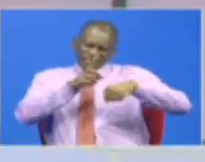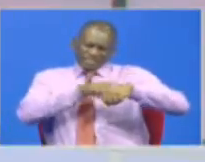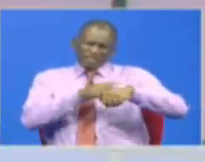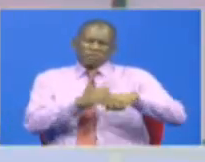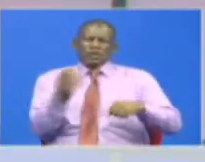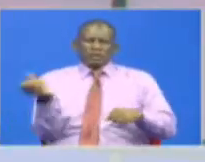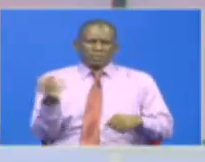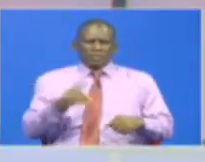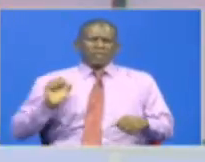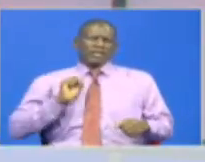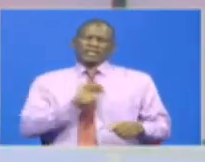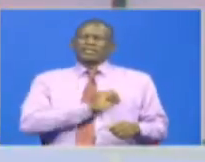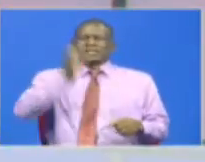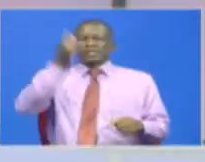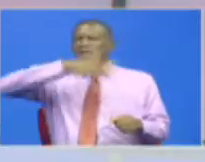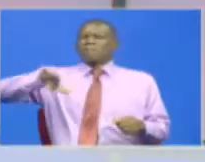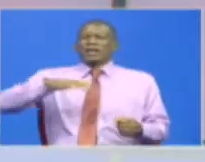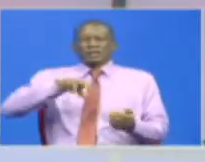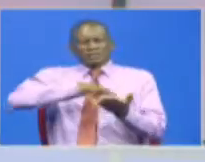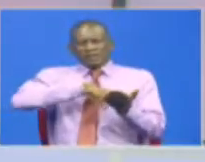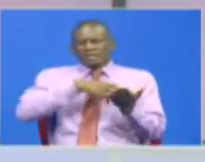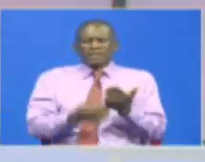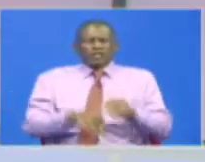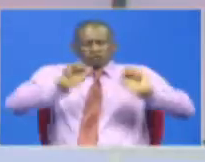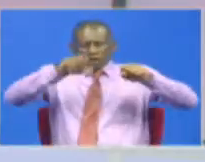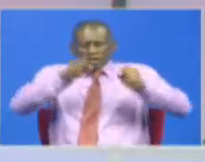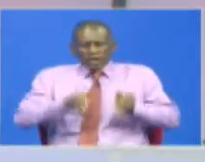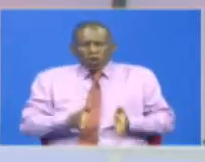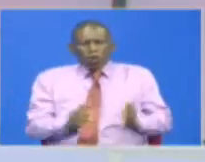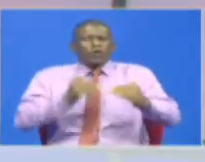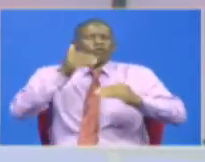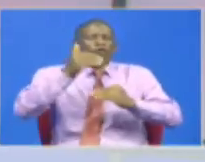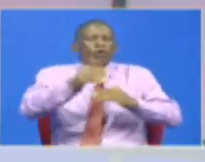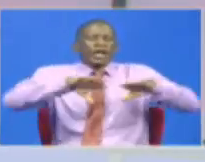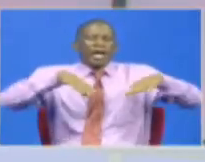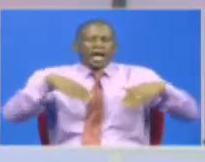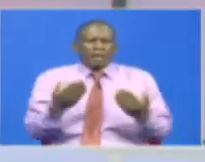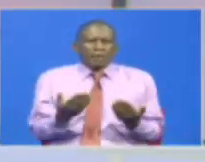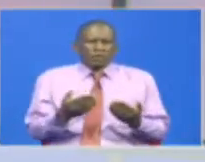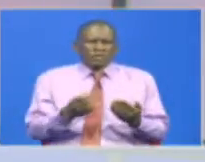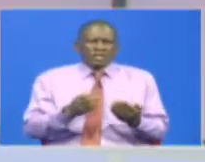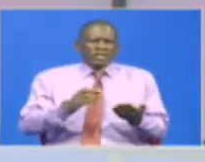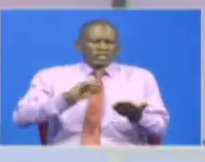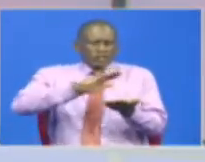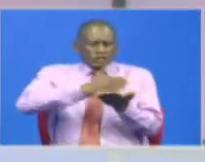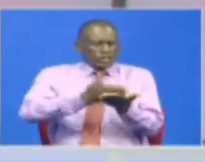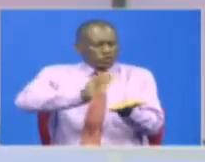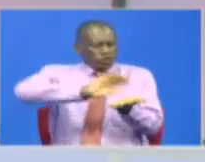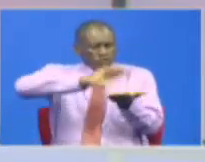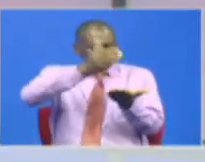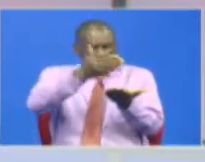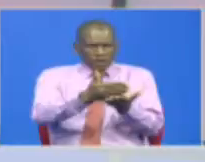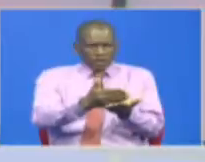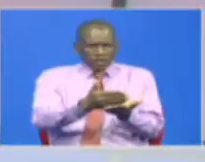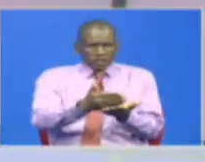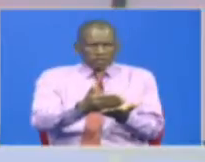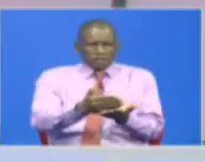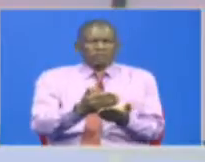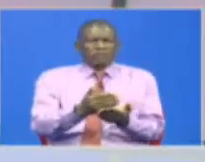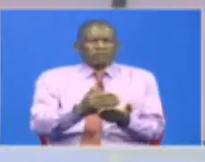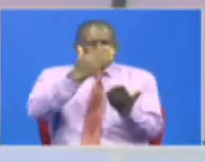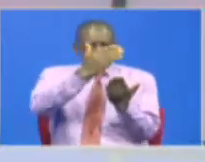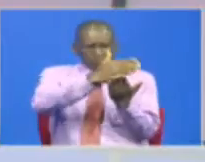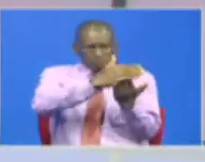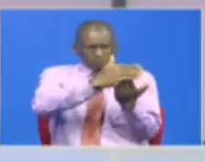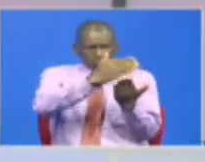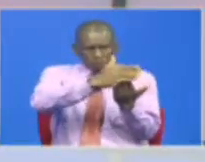Senate has failed to agree on the way forward as regards the disputed revenue allocation and sharing formula. After a